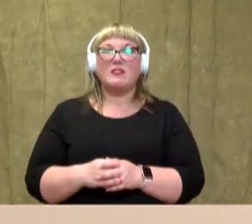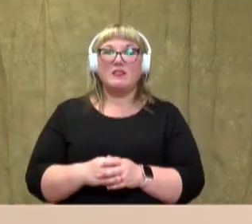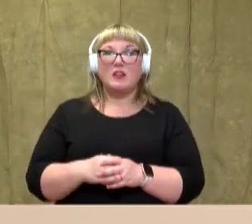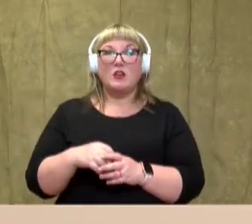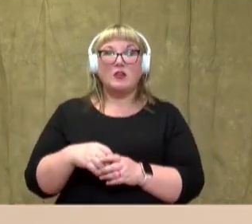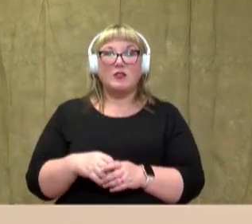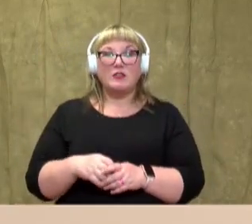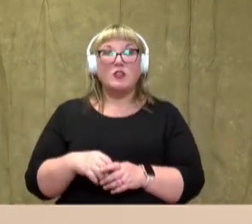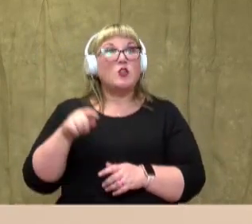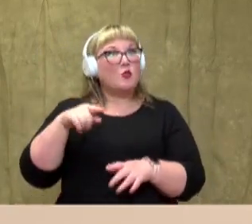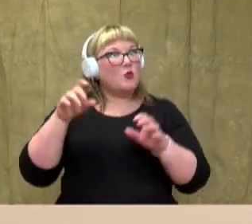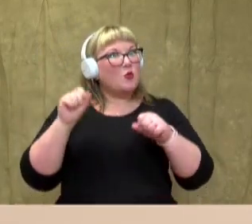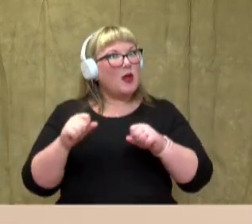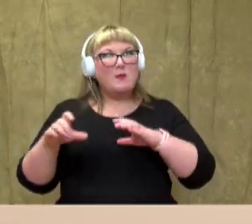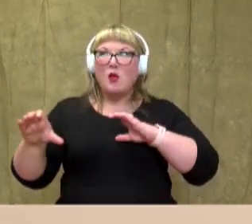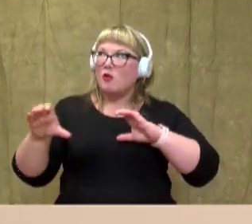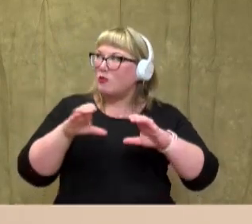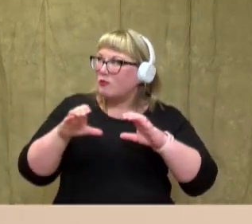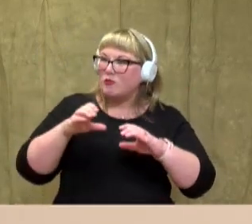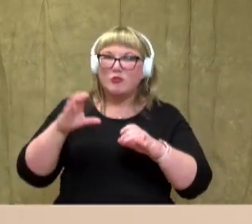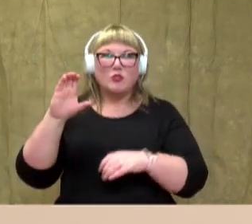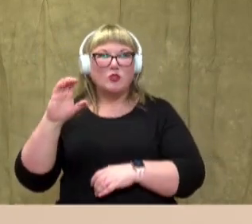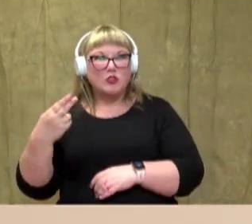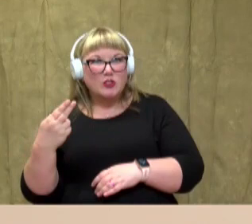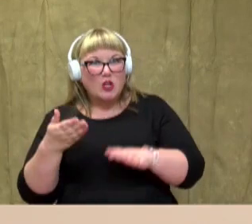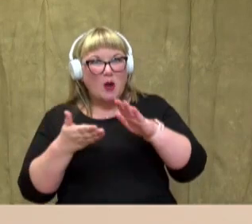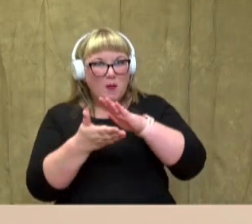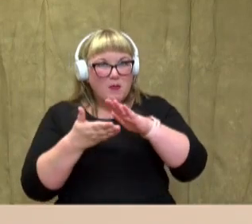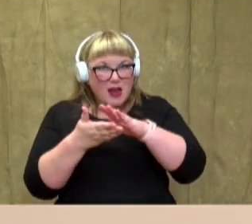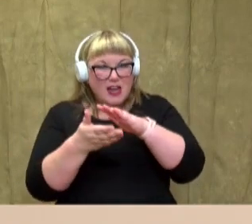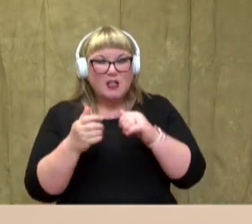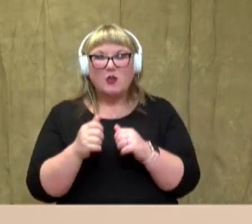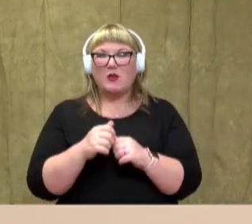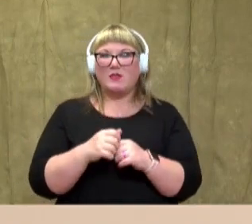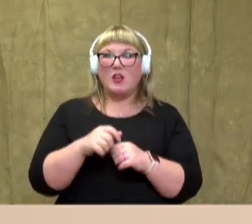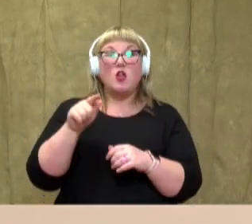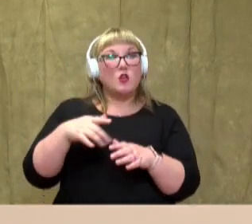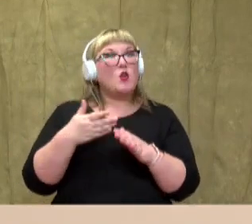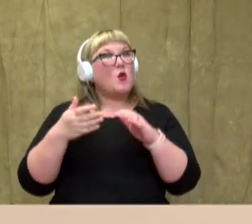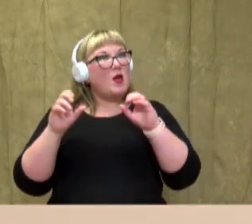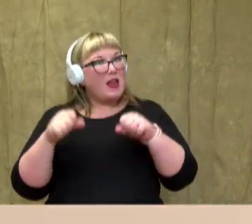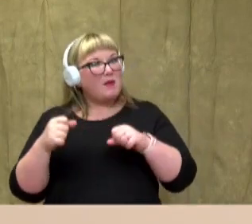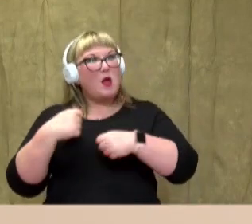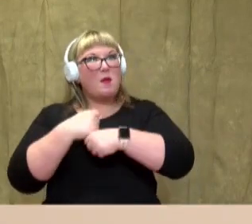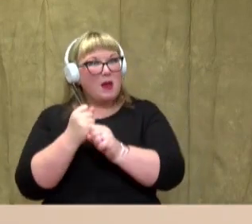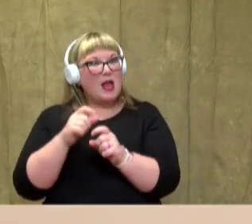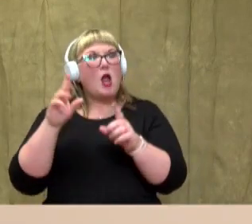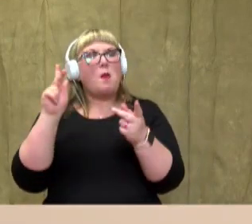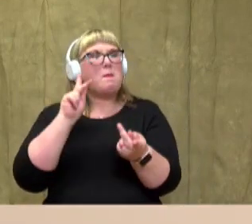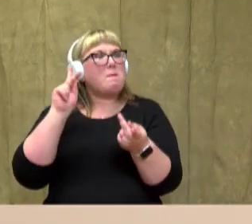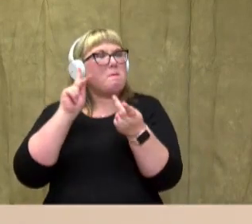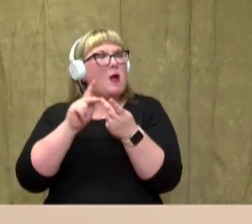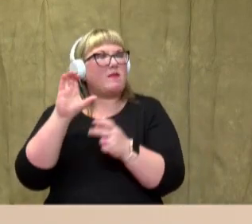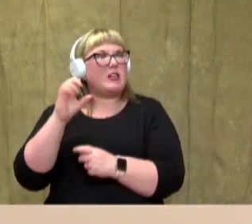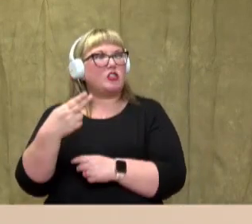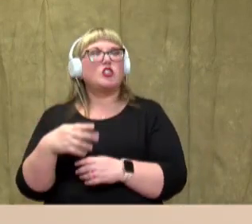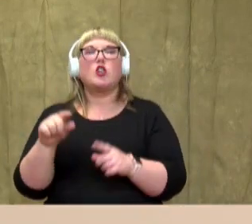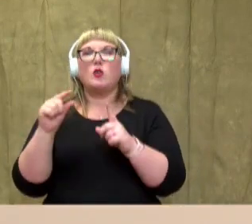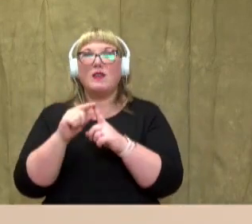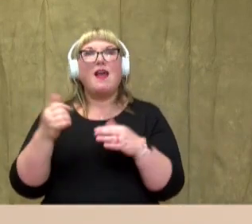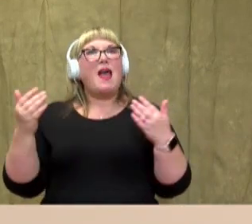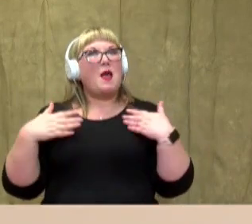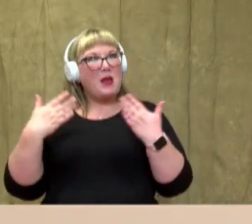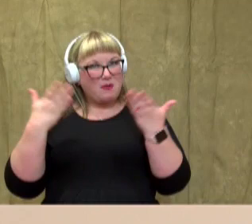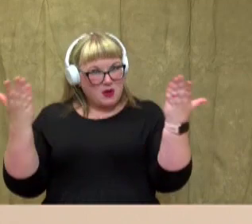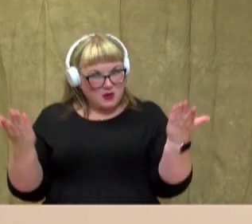digraph bakery, and you're able to create the perfect batch of words. Friends, I'm so excited I had the time to spend with you